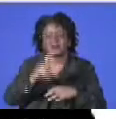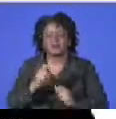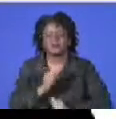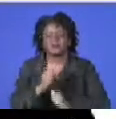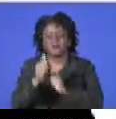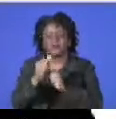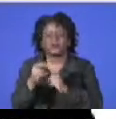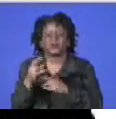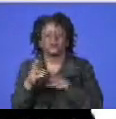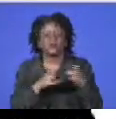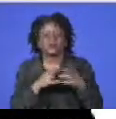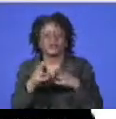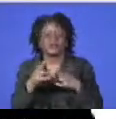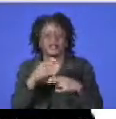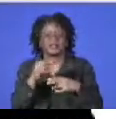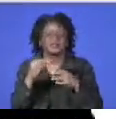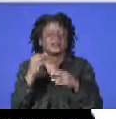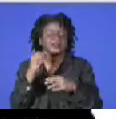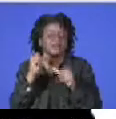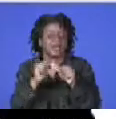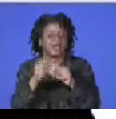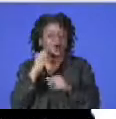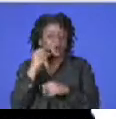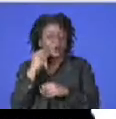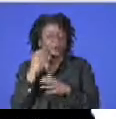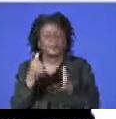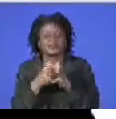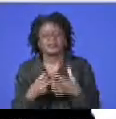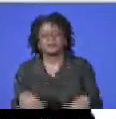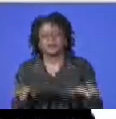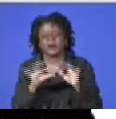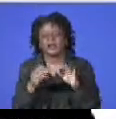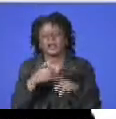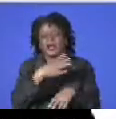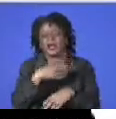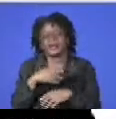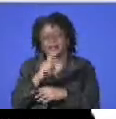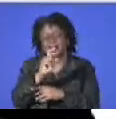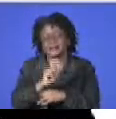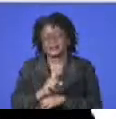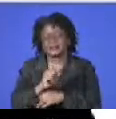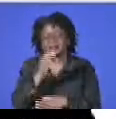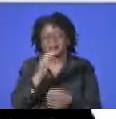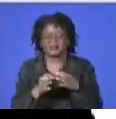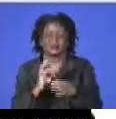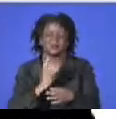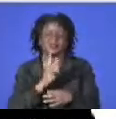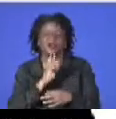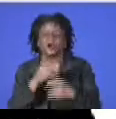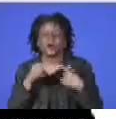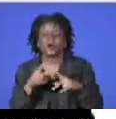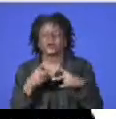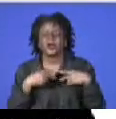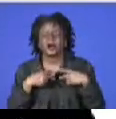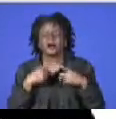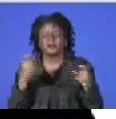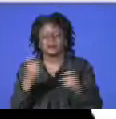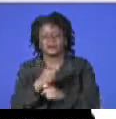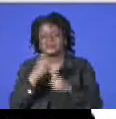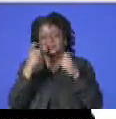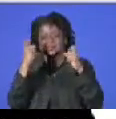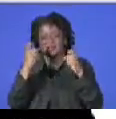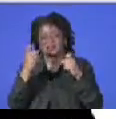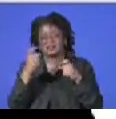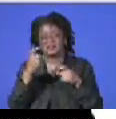home. Important and necessary if we are going to have success